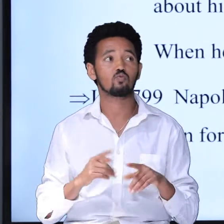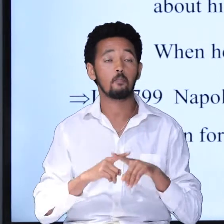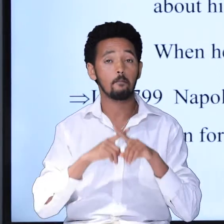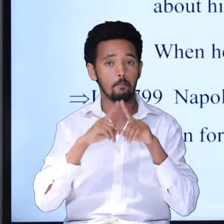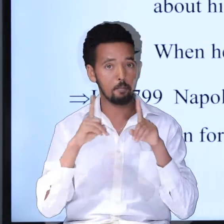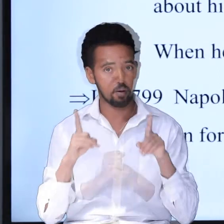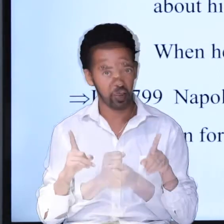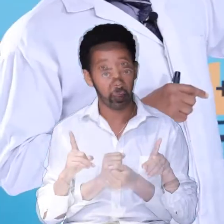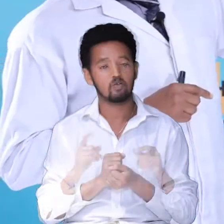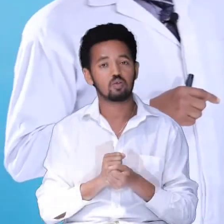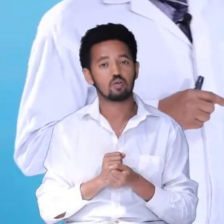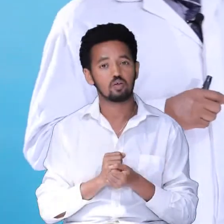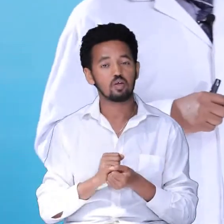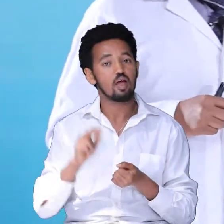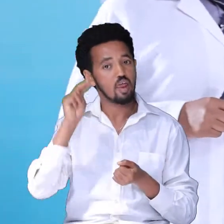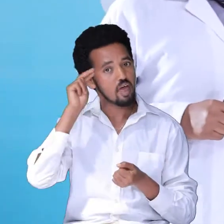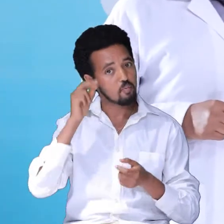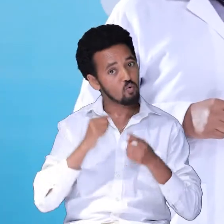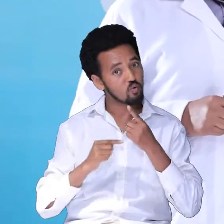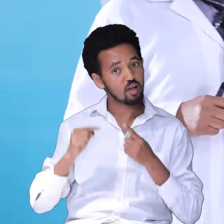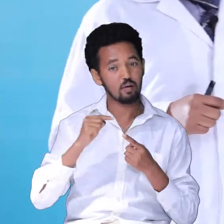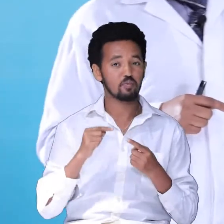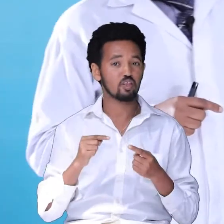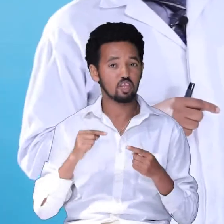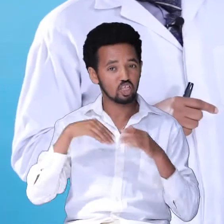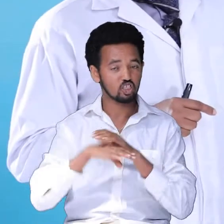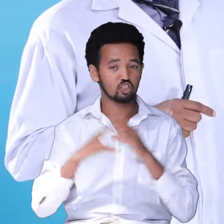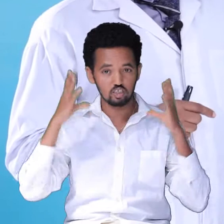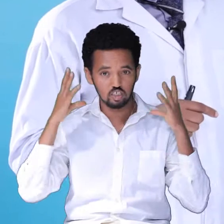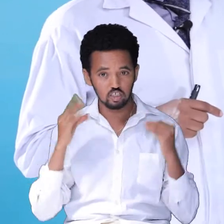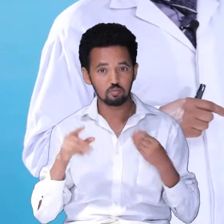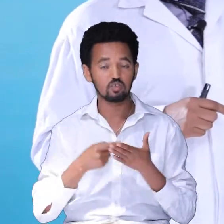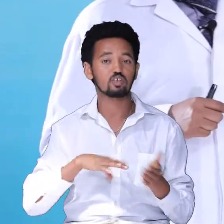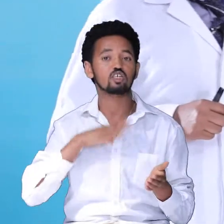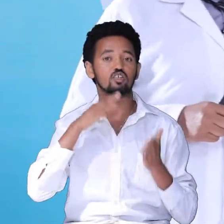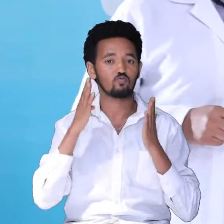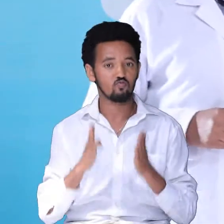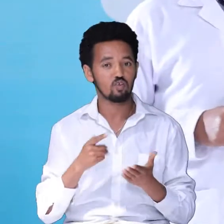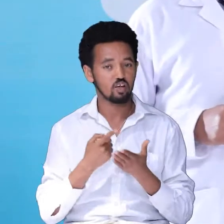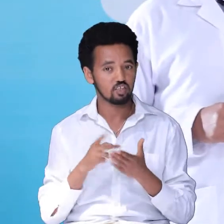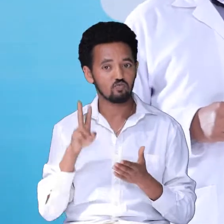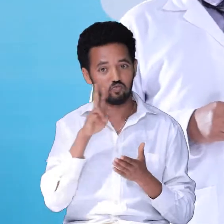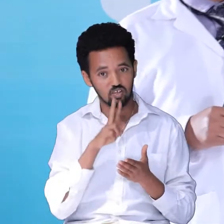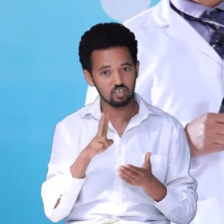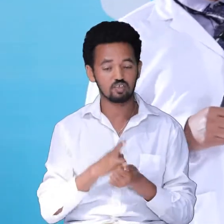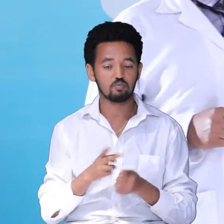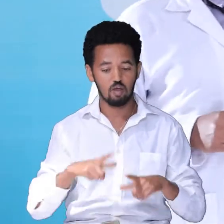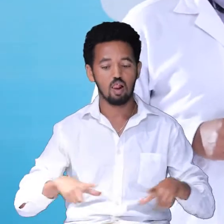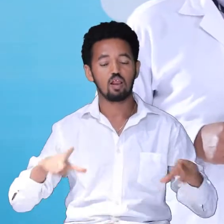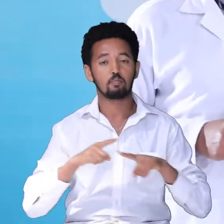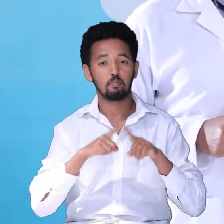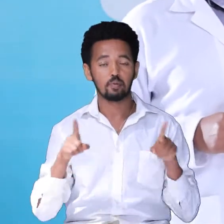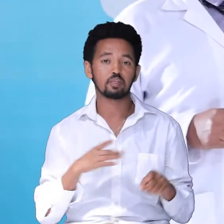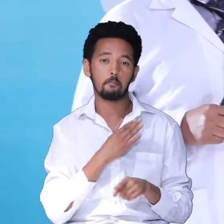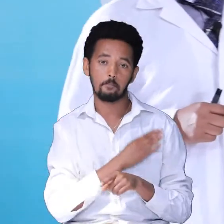but Napoleon campaign in Egypt and Syria were not successful entirely. He won victories by land, but